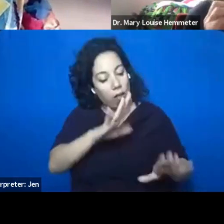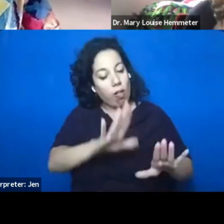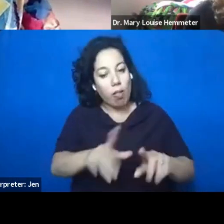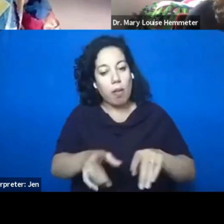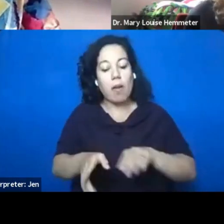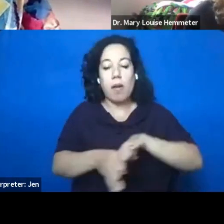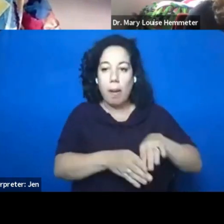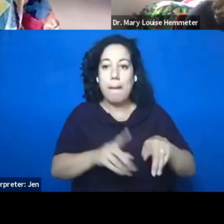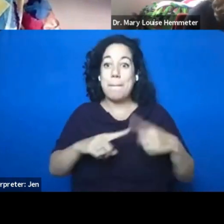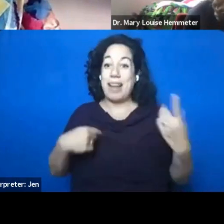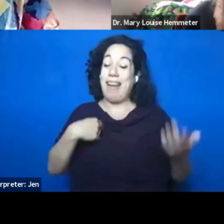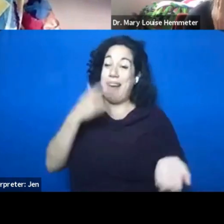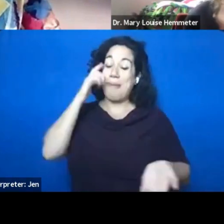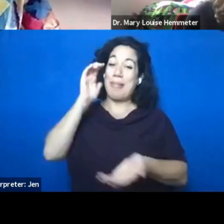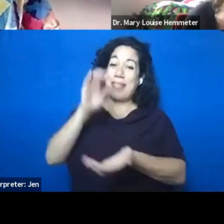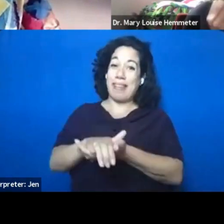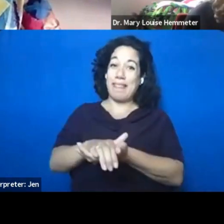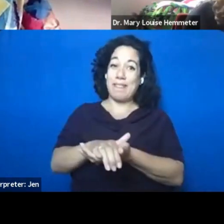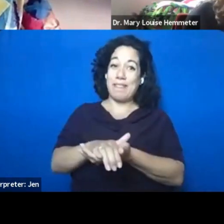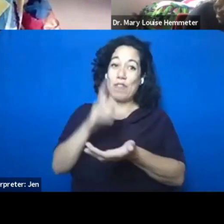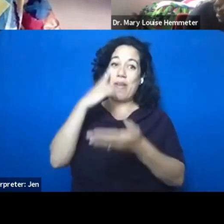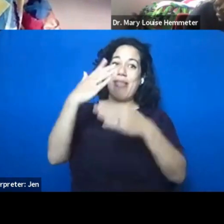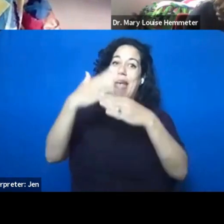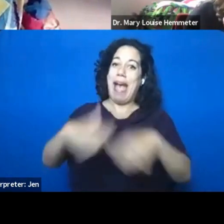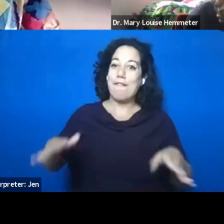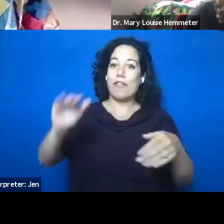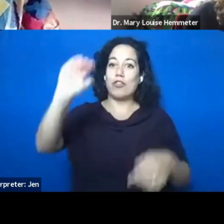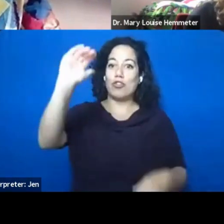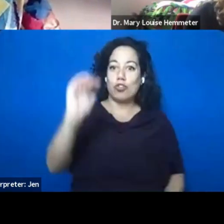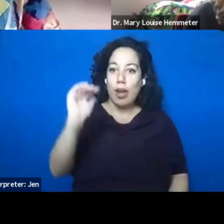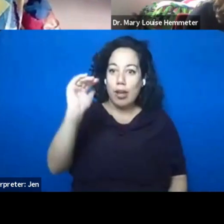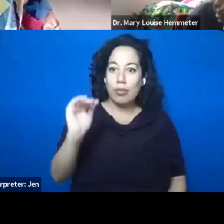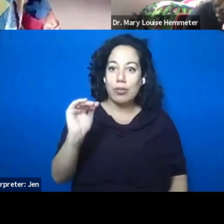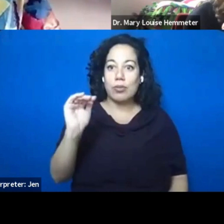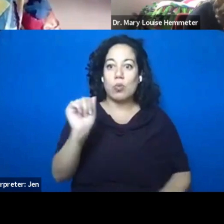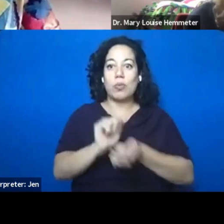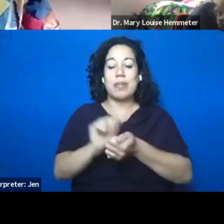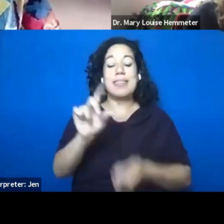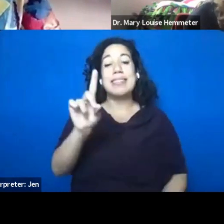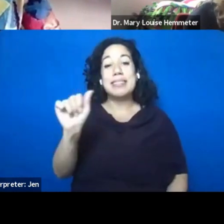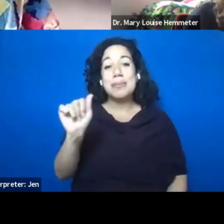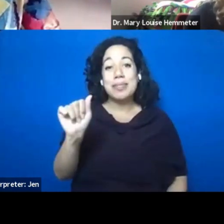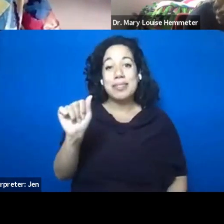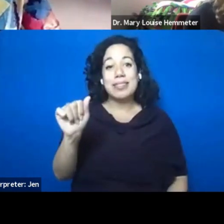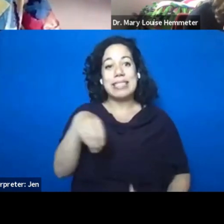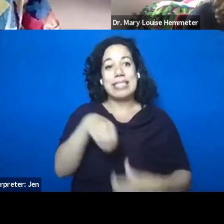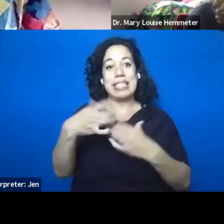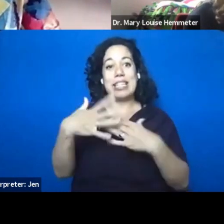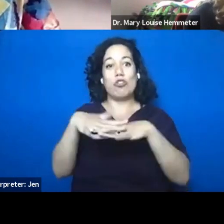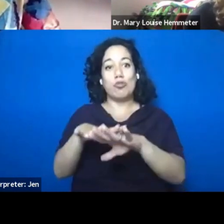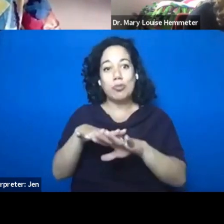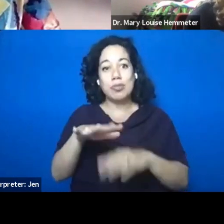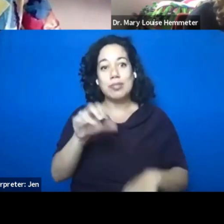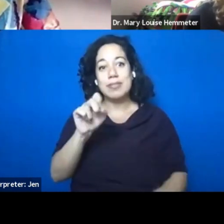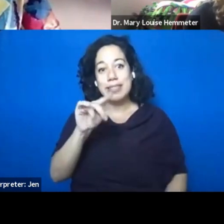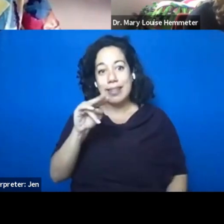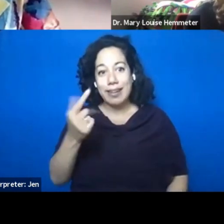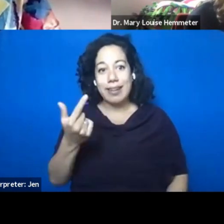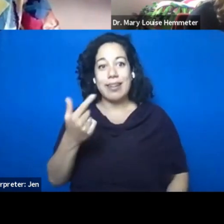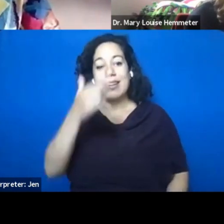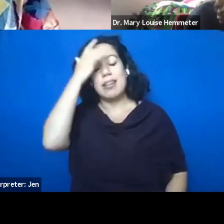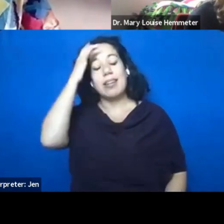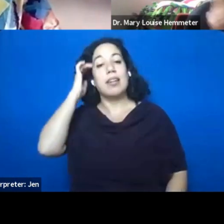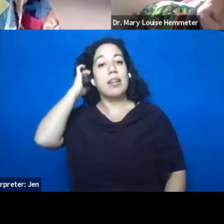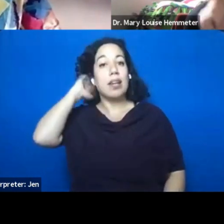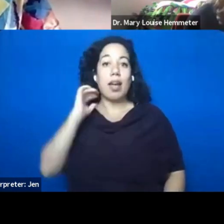really believe for the average child with a disability to be in an inclusive setting and get the supports